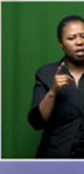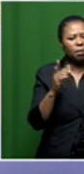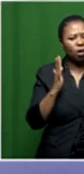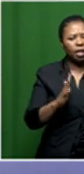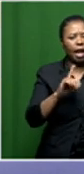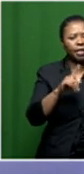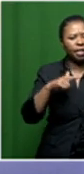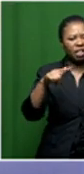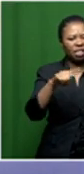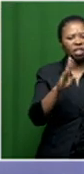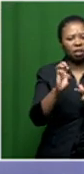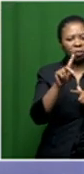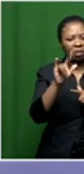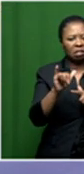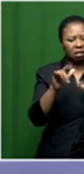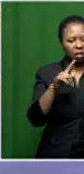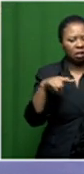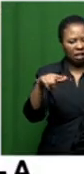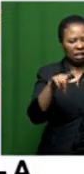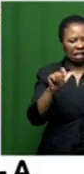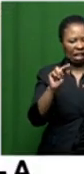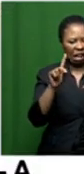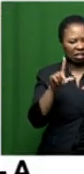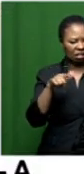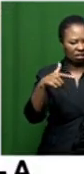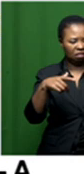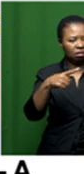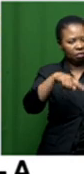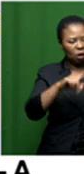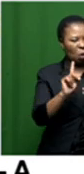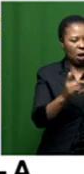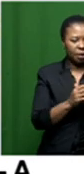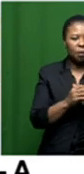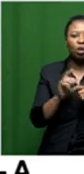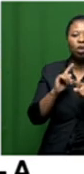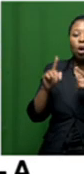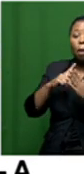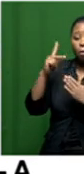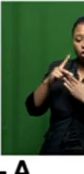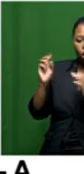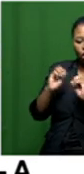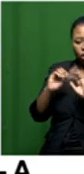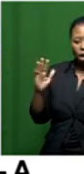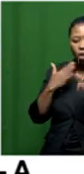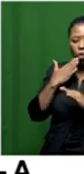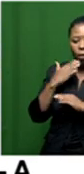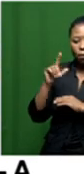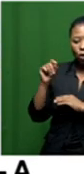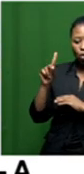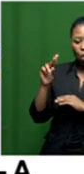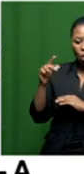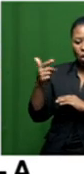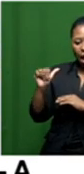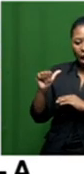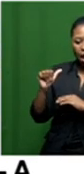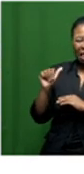of contemplation, is all about. So we started this residency project along with the leadership of Atipacharuga, which is one of